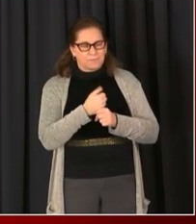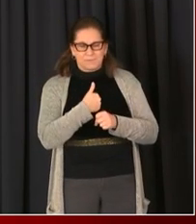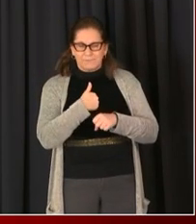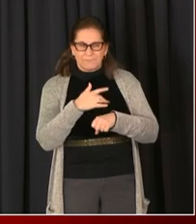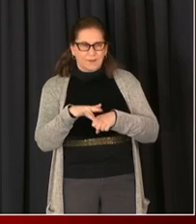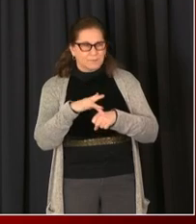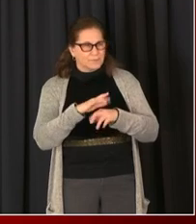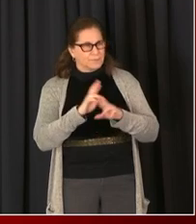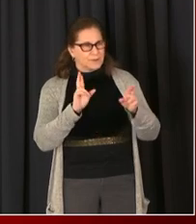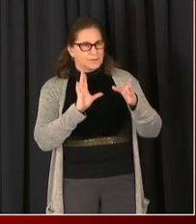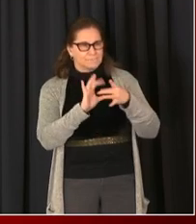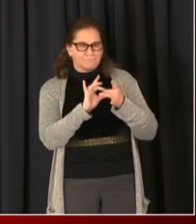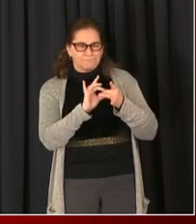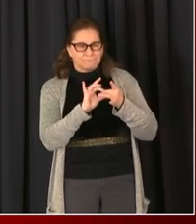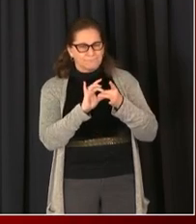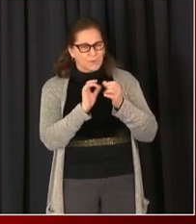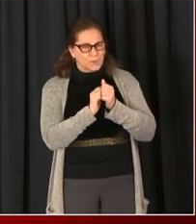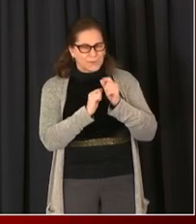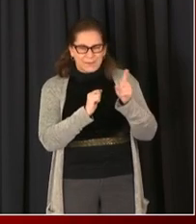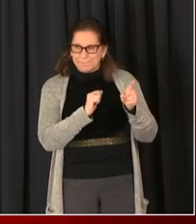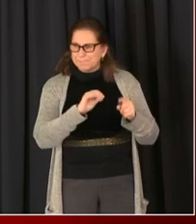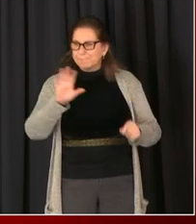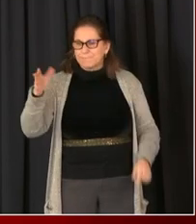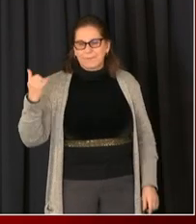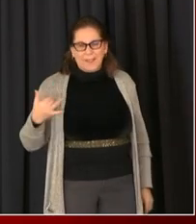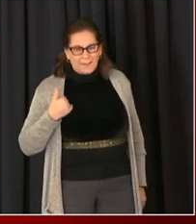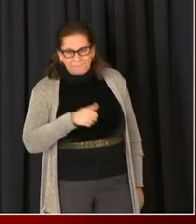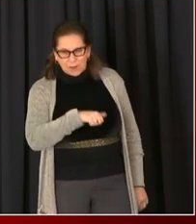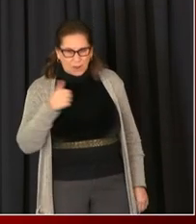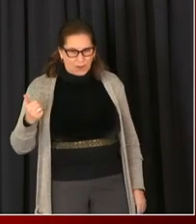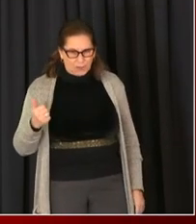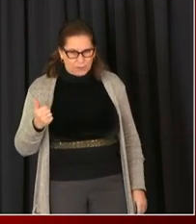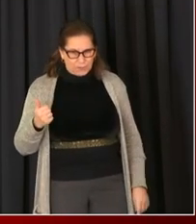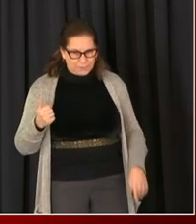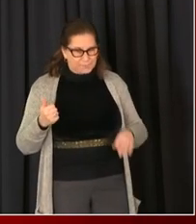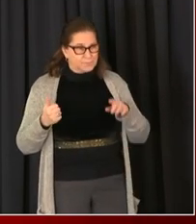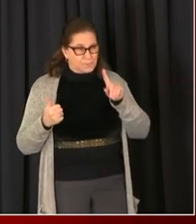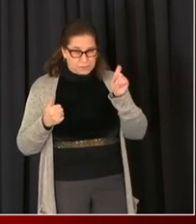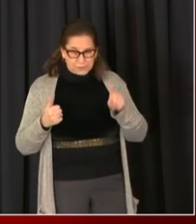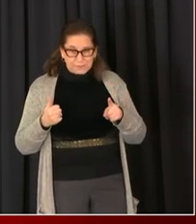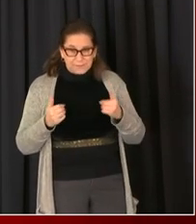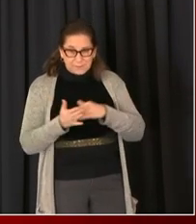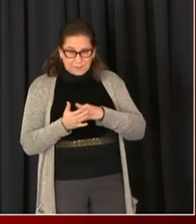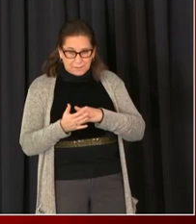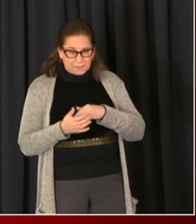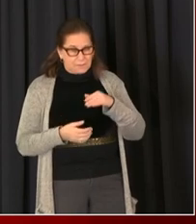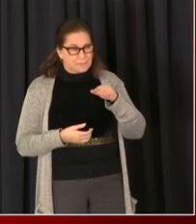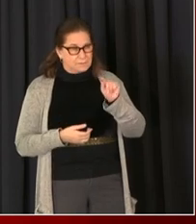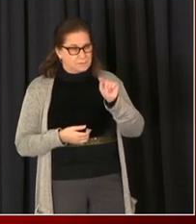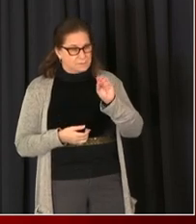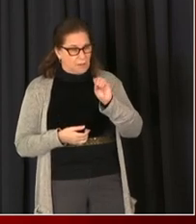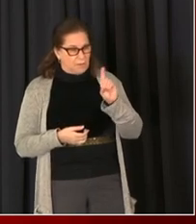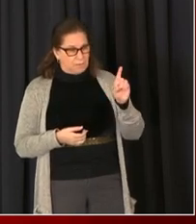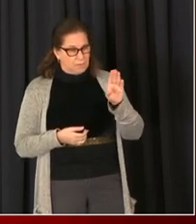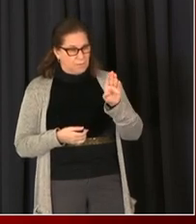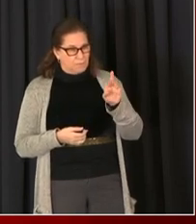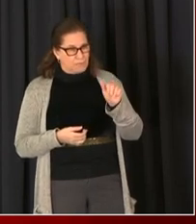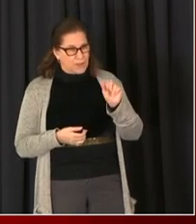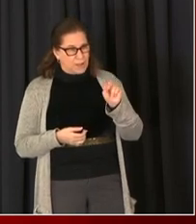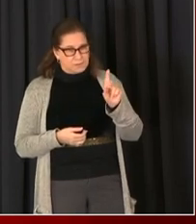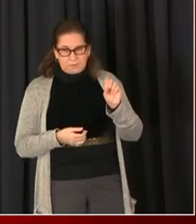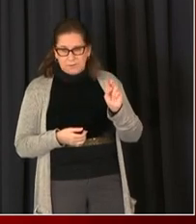know, Brandon Todd will not be in office as of January, and he is your political protege. Has